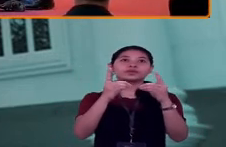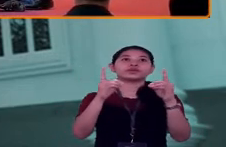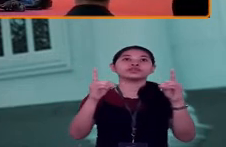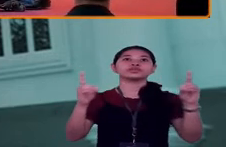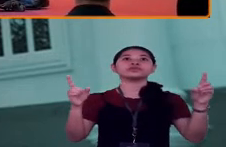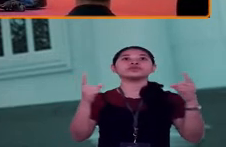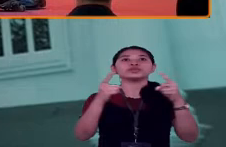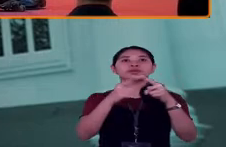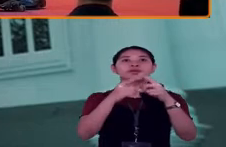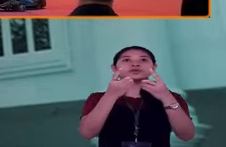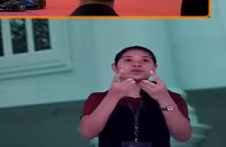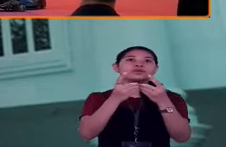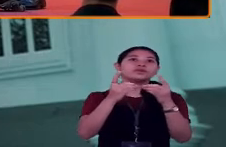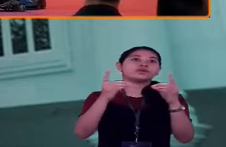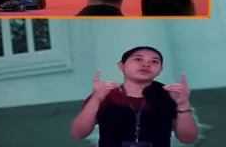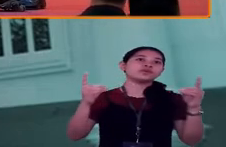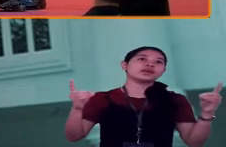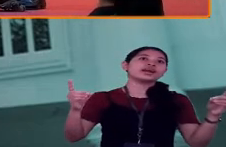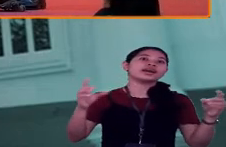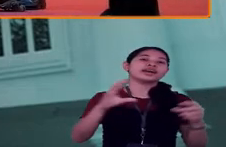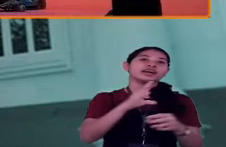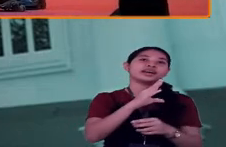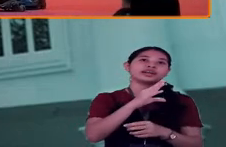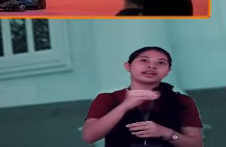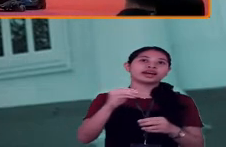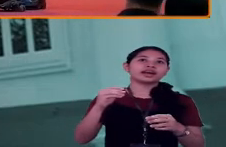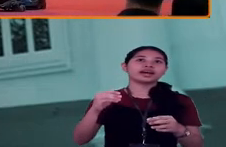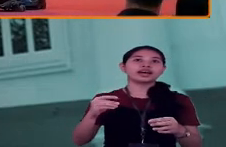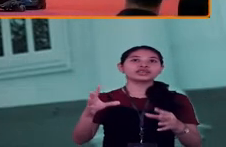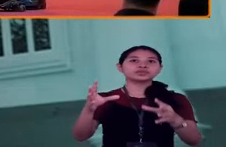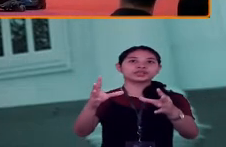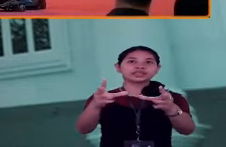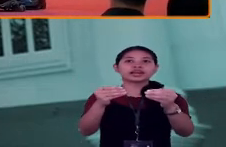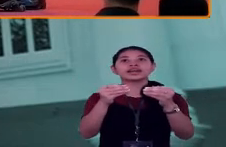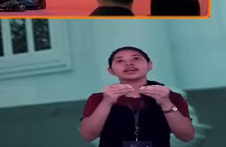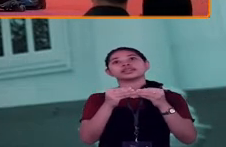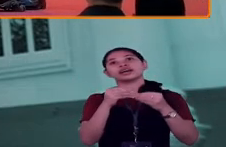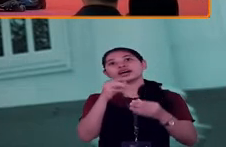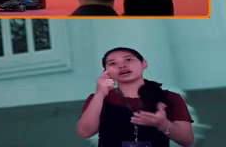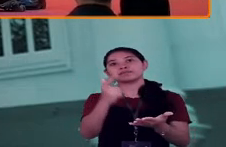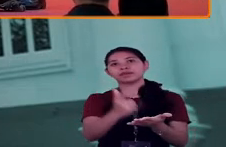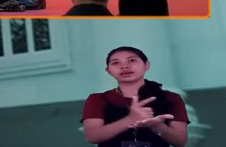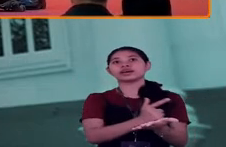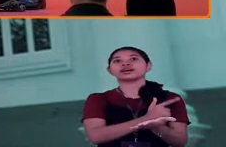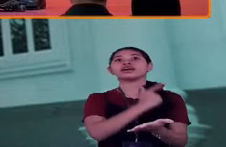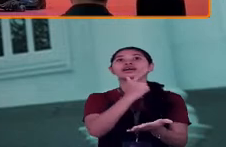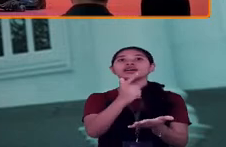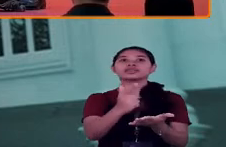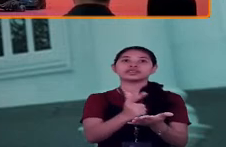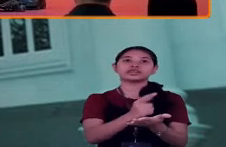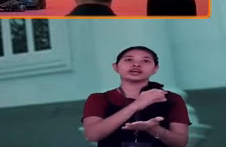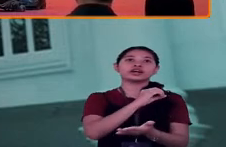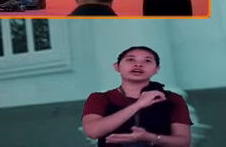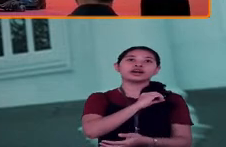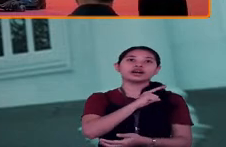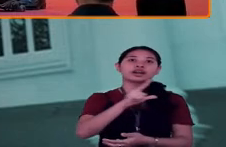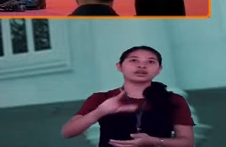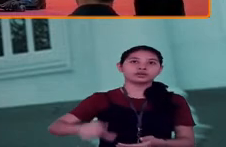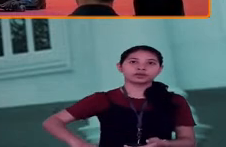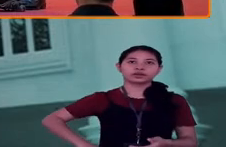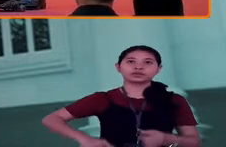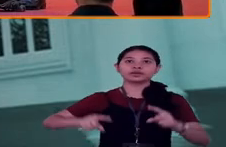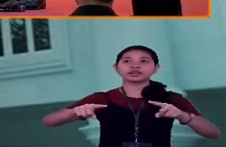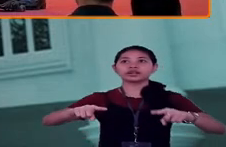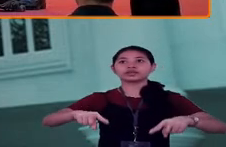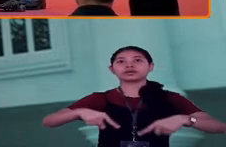from door to door, and as we take the message,